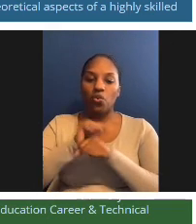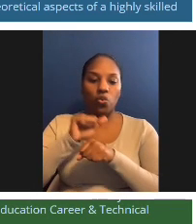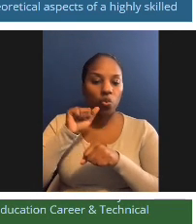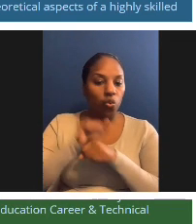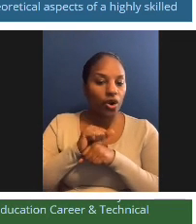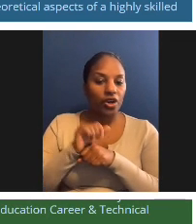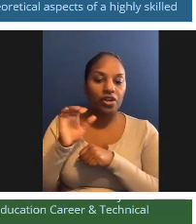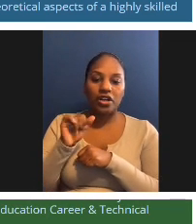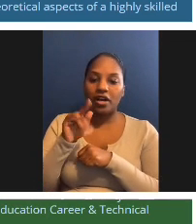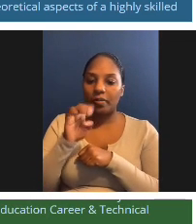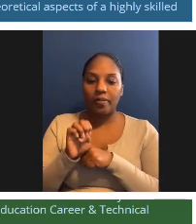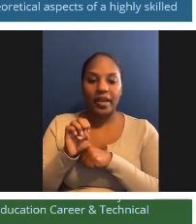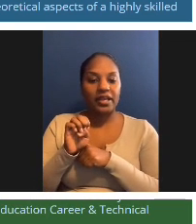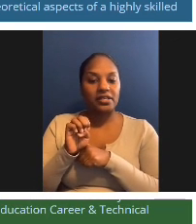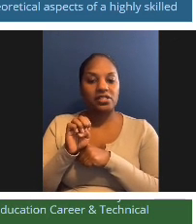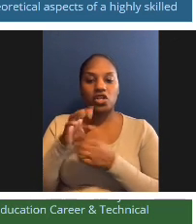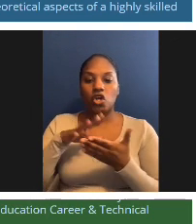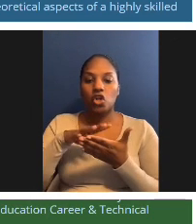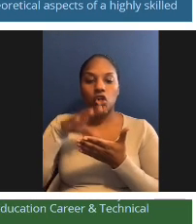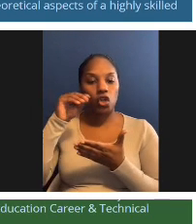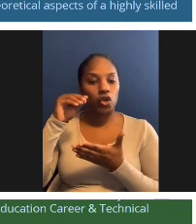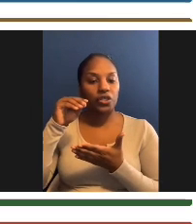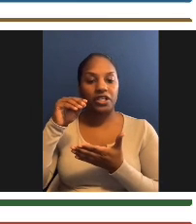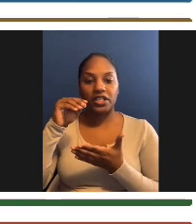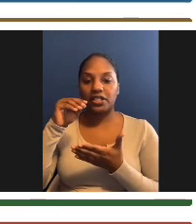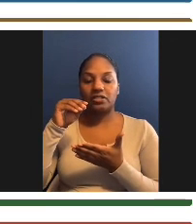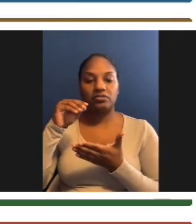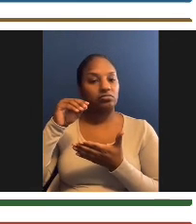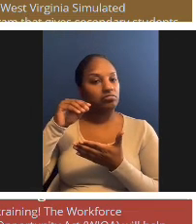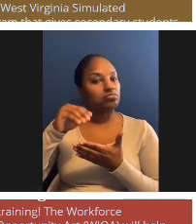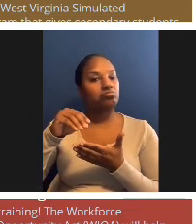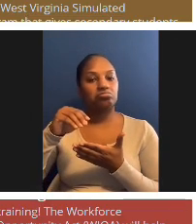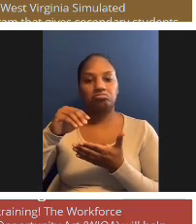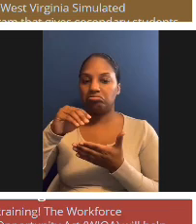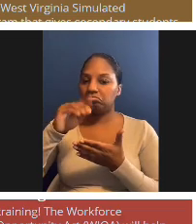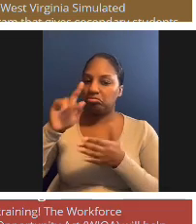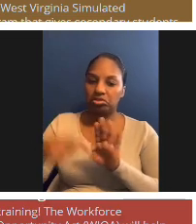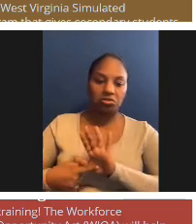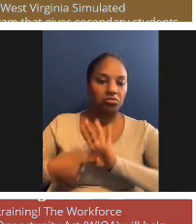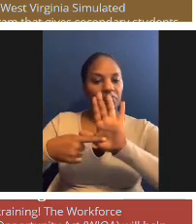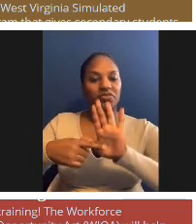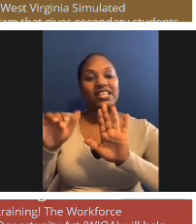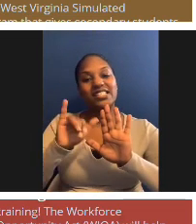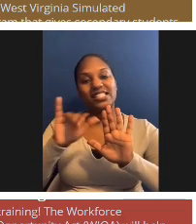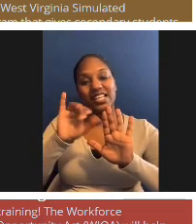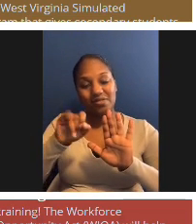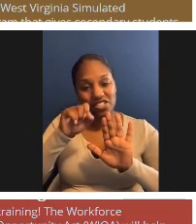to the forefront. As Mitch and Jeff said